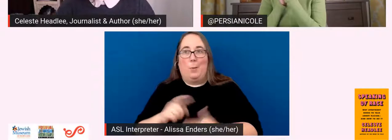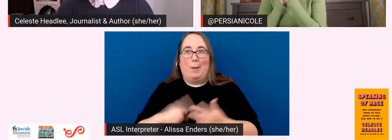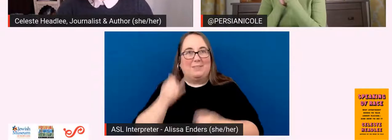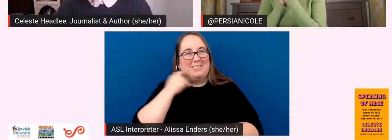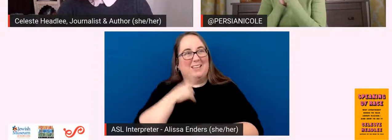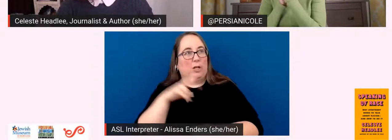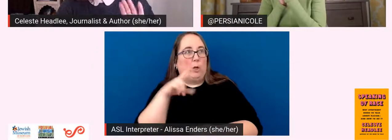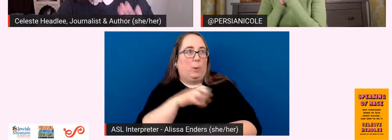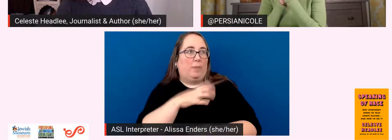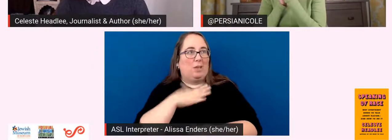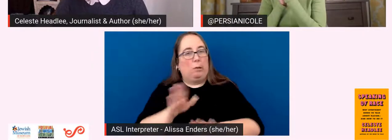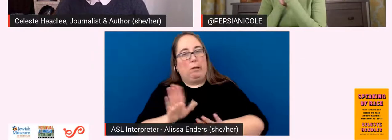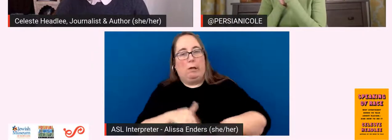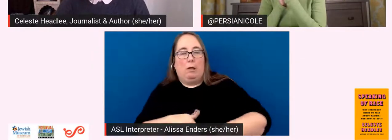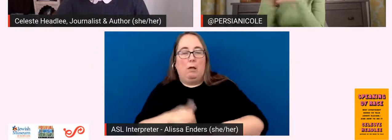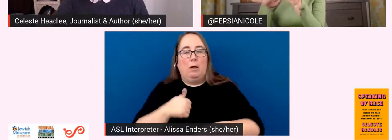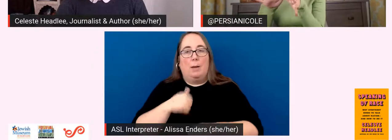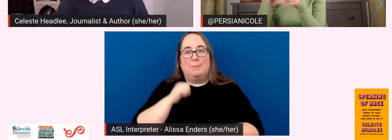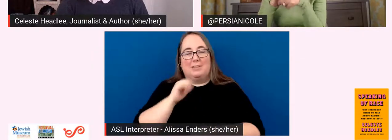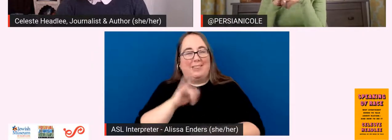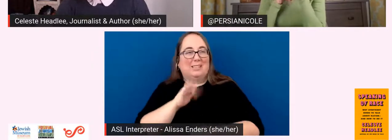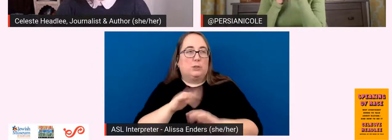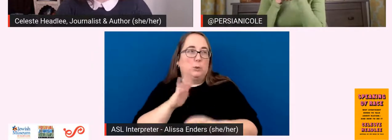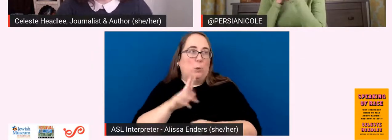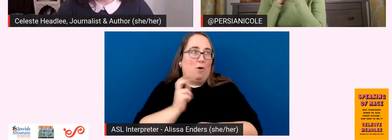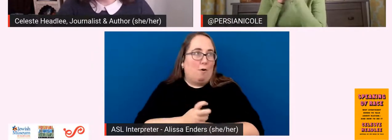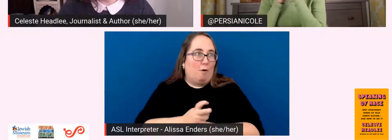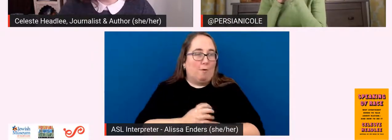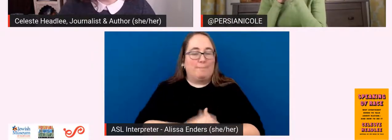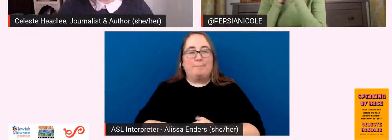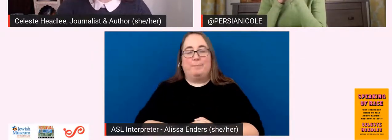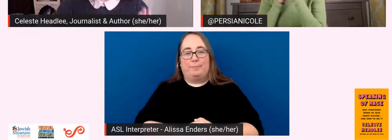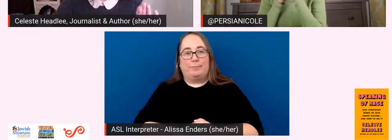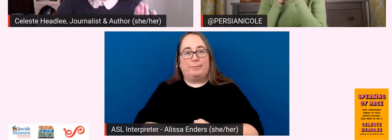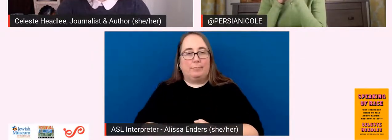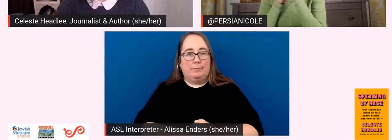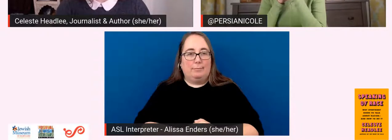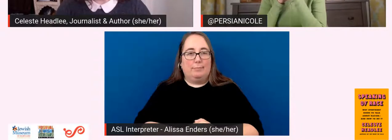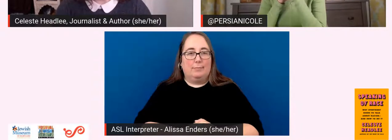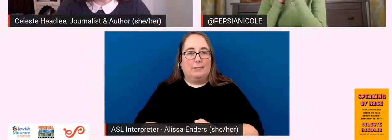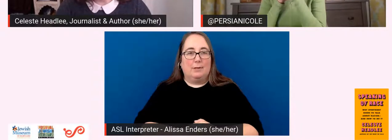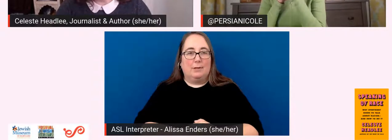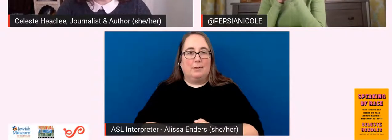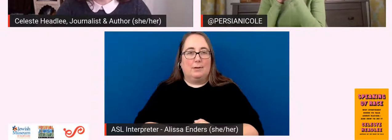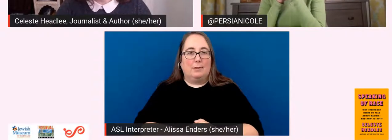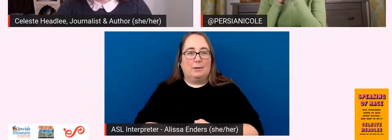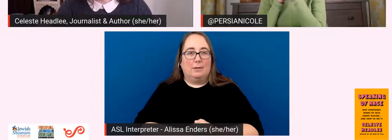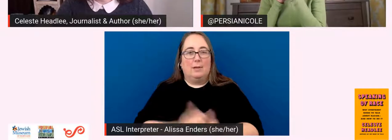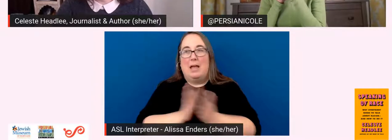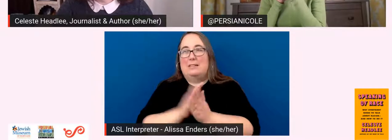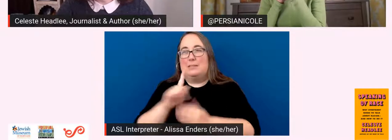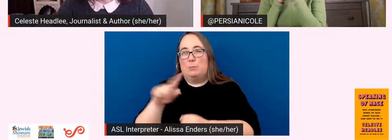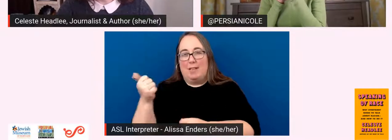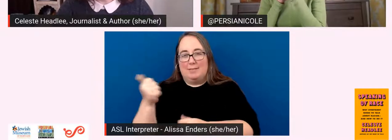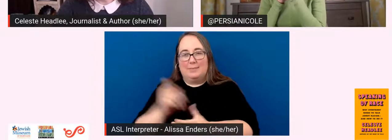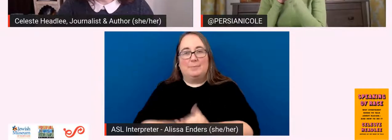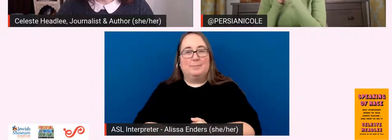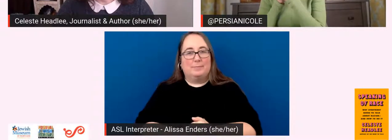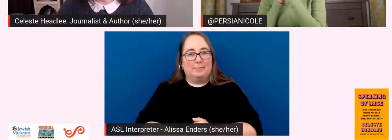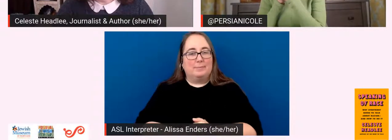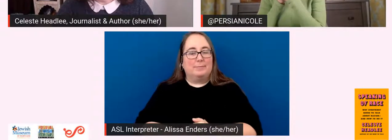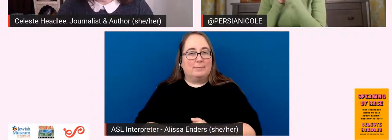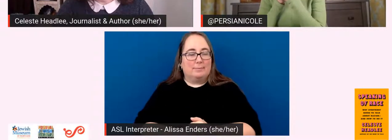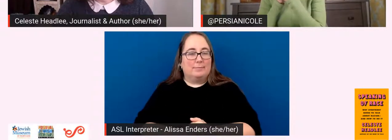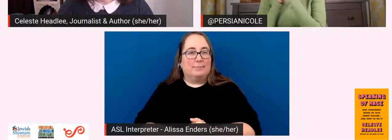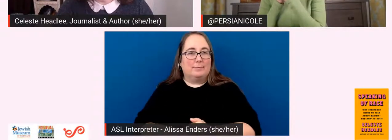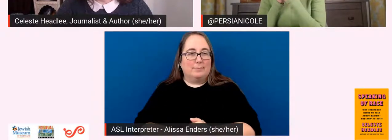you. That's too hard. Okay. Right. Ask someone else. You know, I think